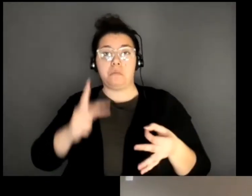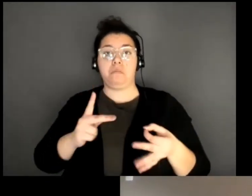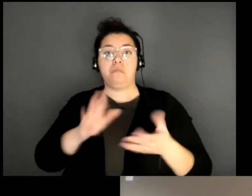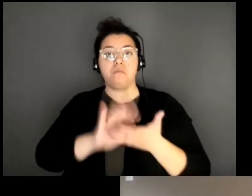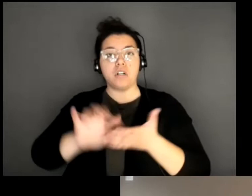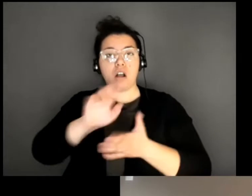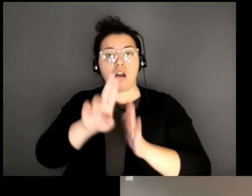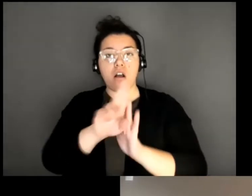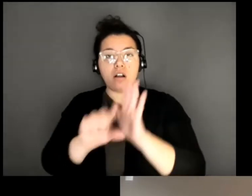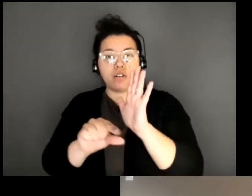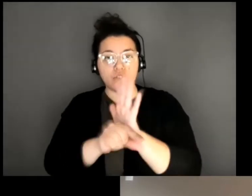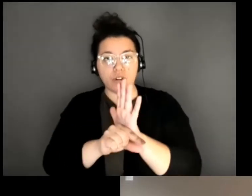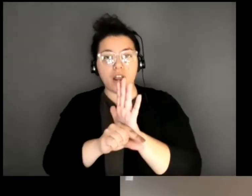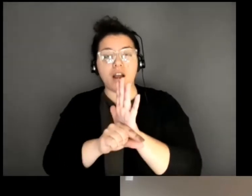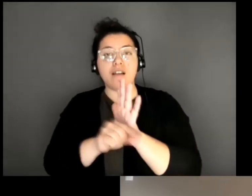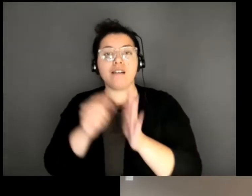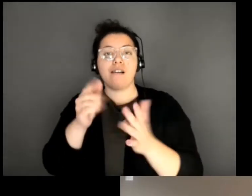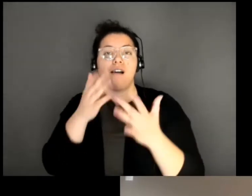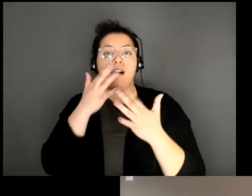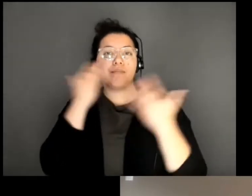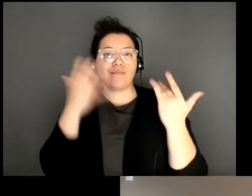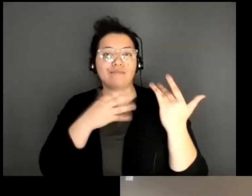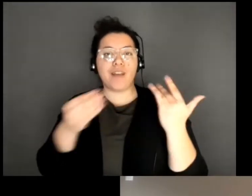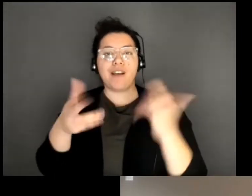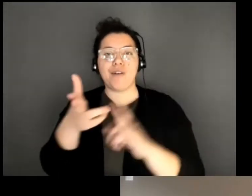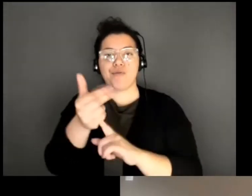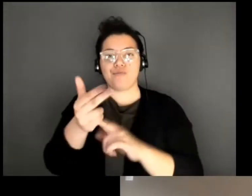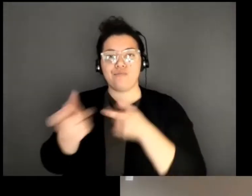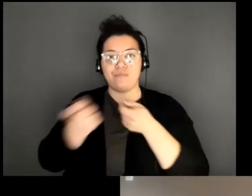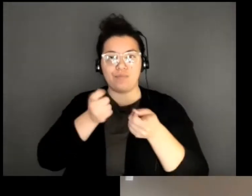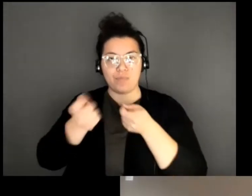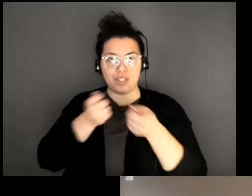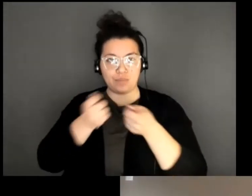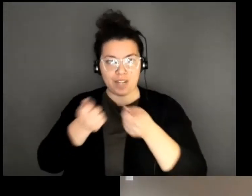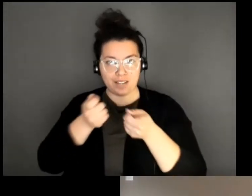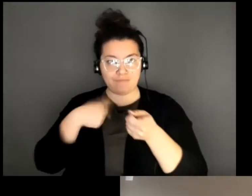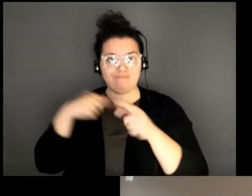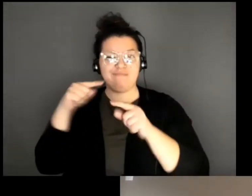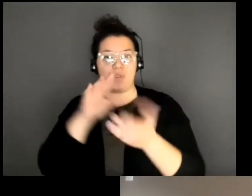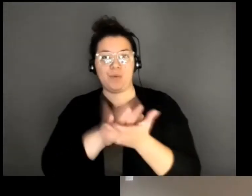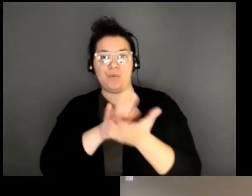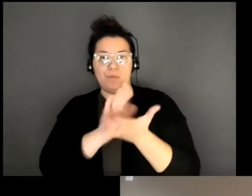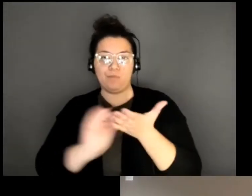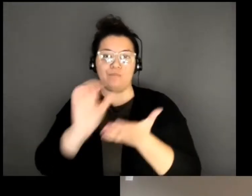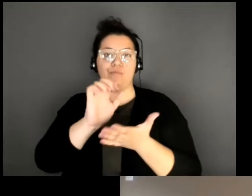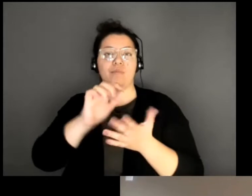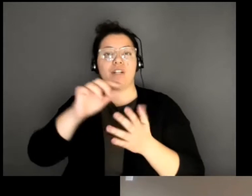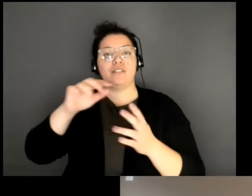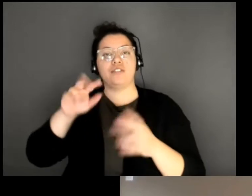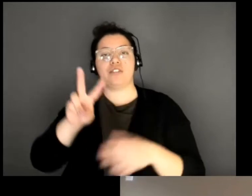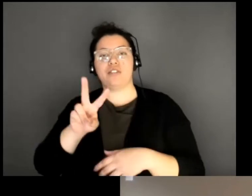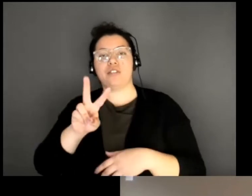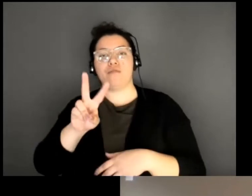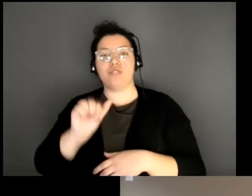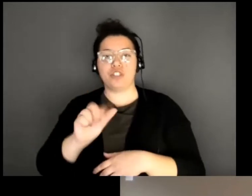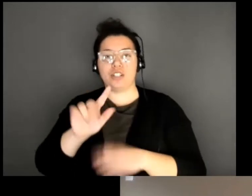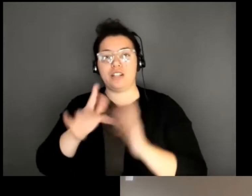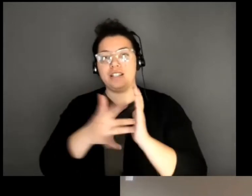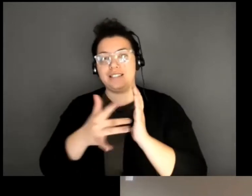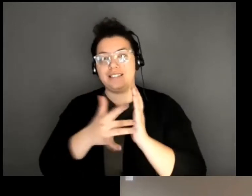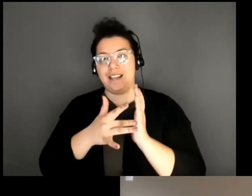management from Virginia Tech. And then after Virginia Tech, I took a manager